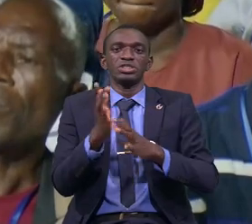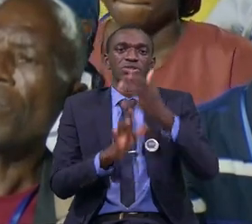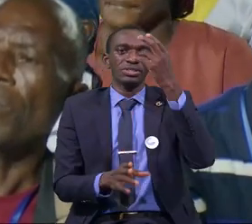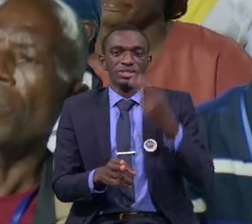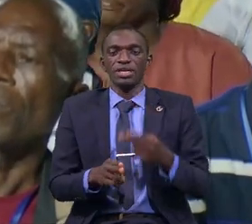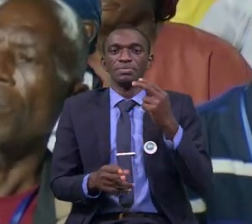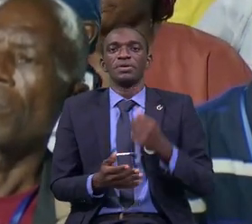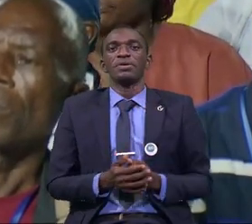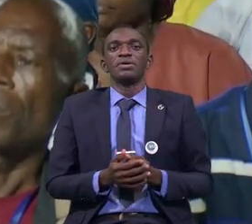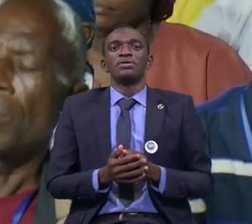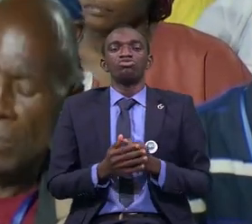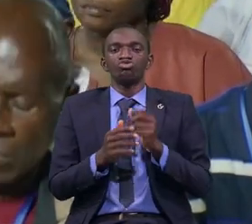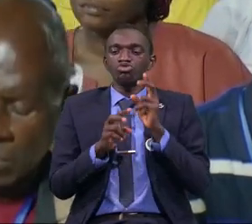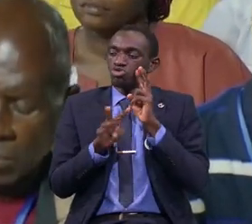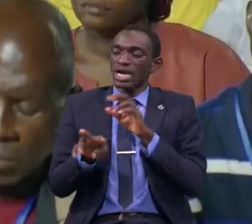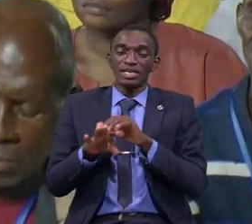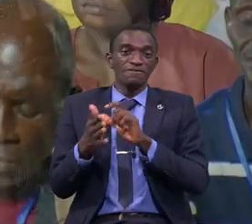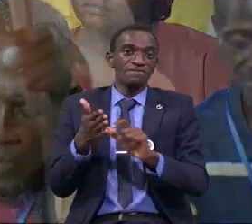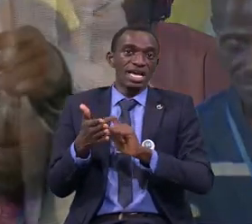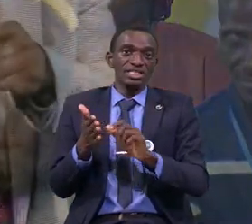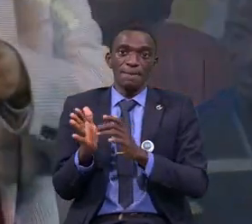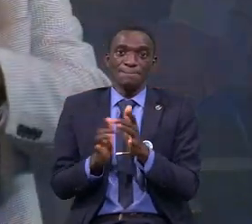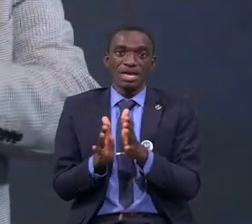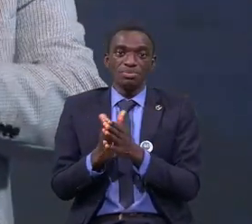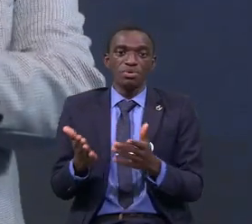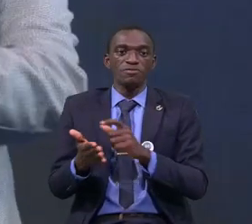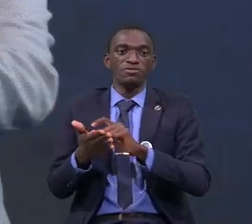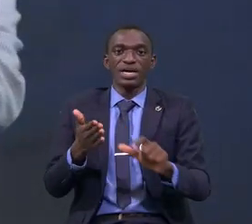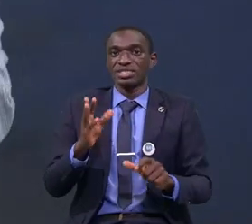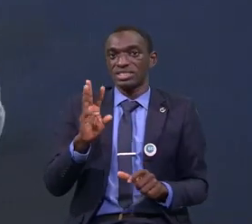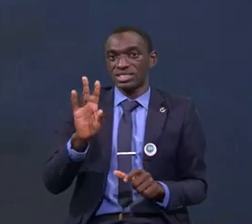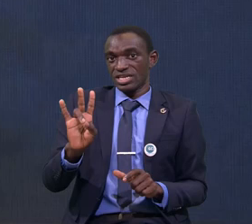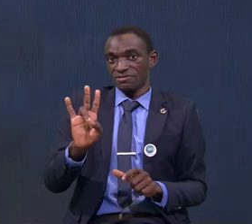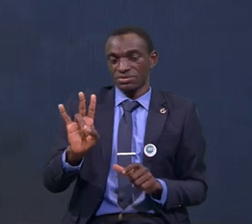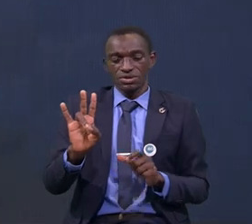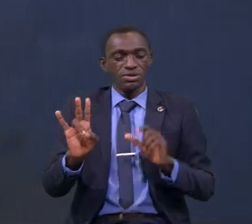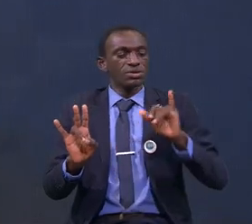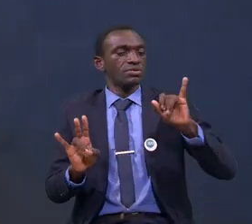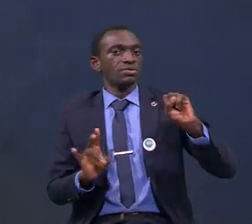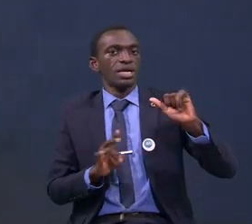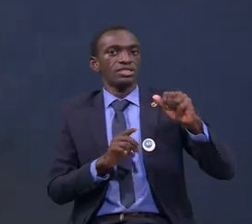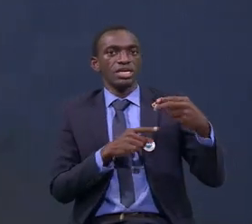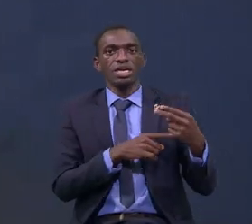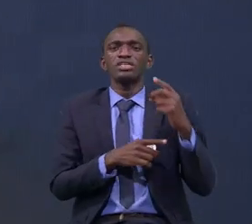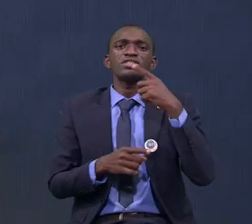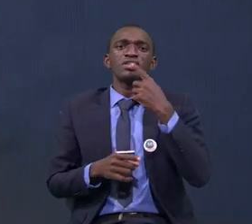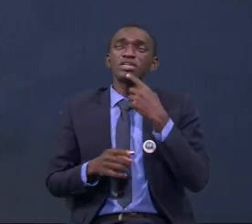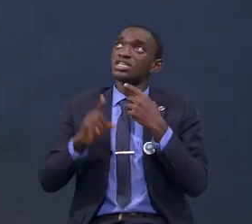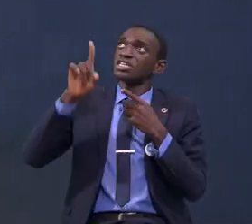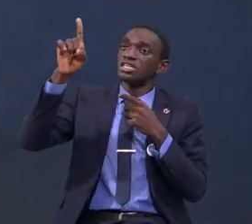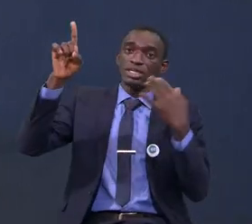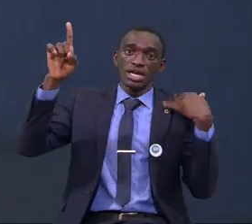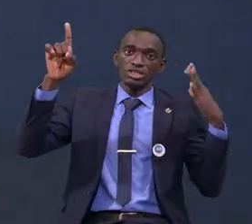Look at verse 7. In verse 7 it says, and he laid it upon my mouth.